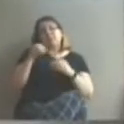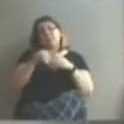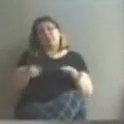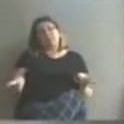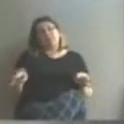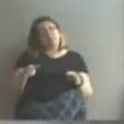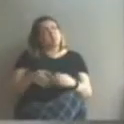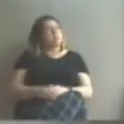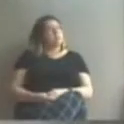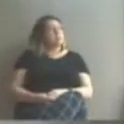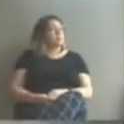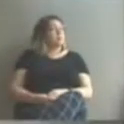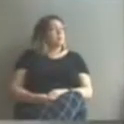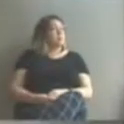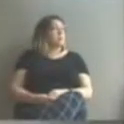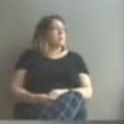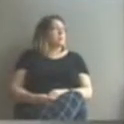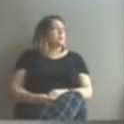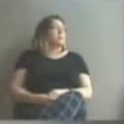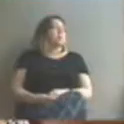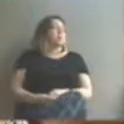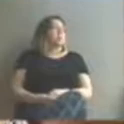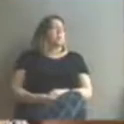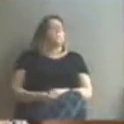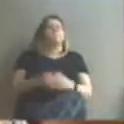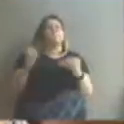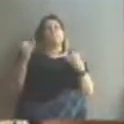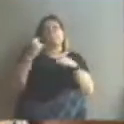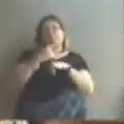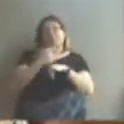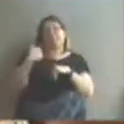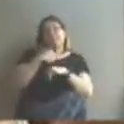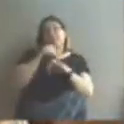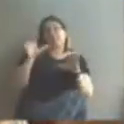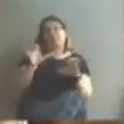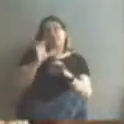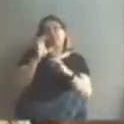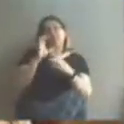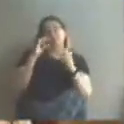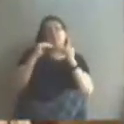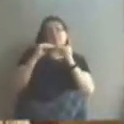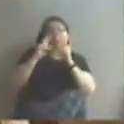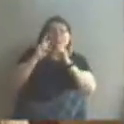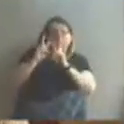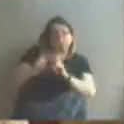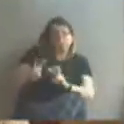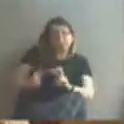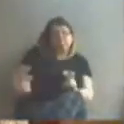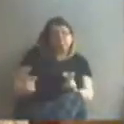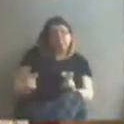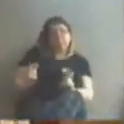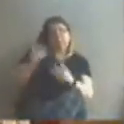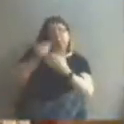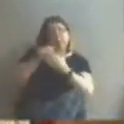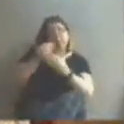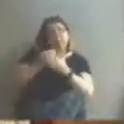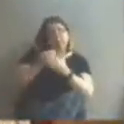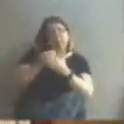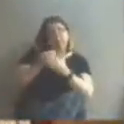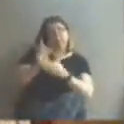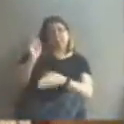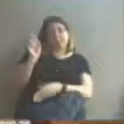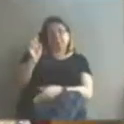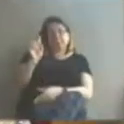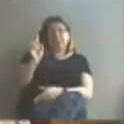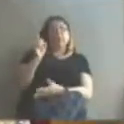time? We have today, we did some closer looking at the funding sources and what had